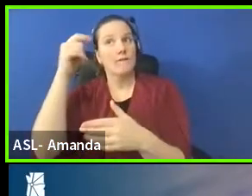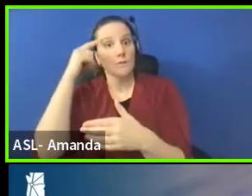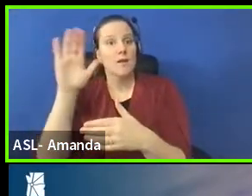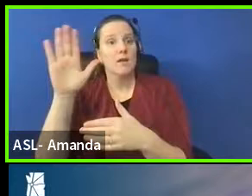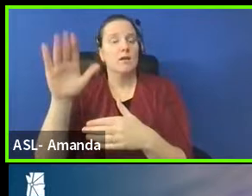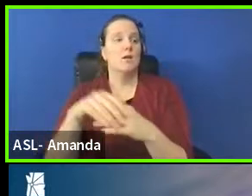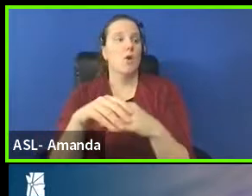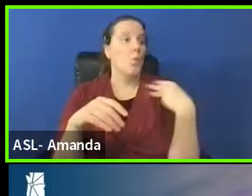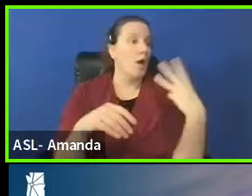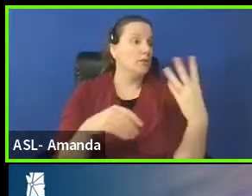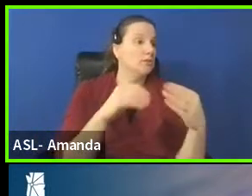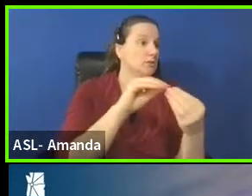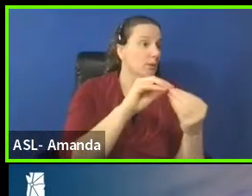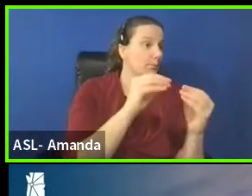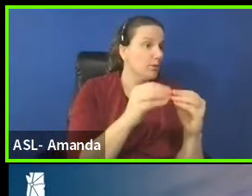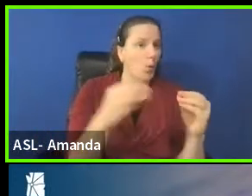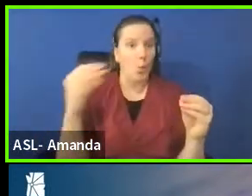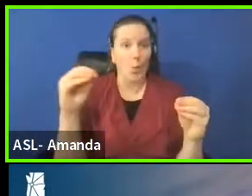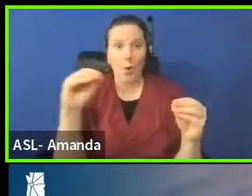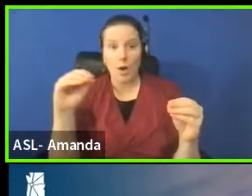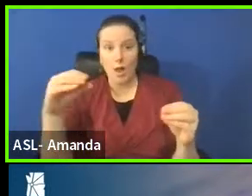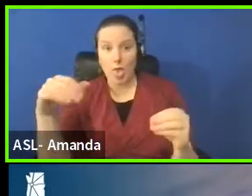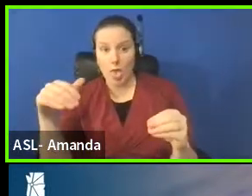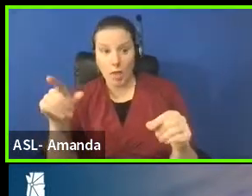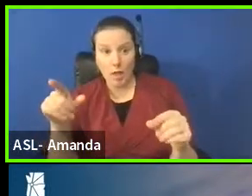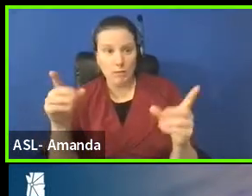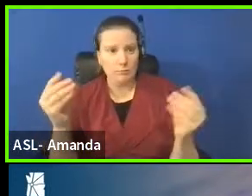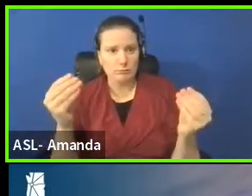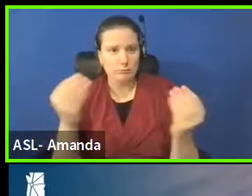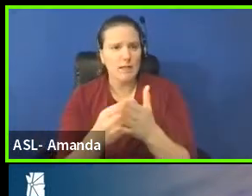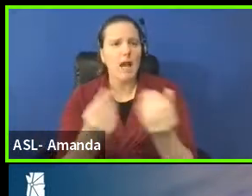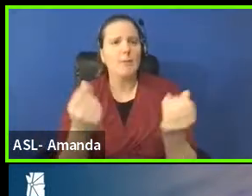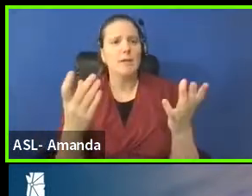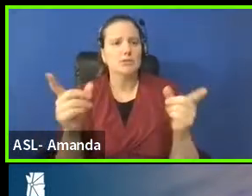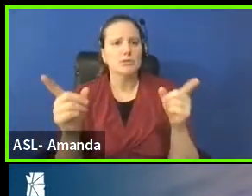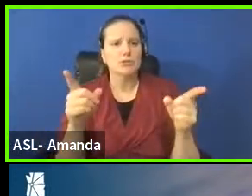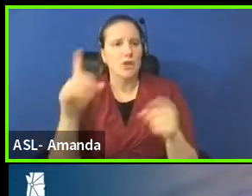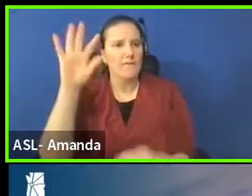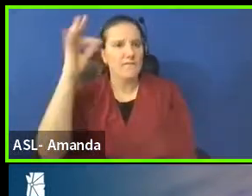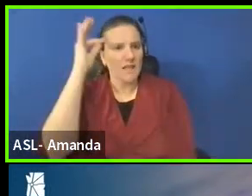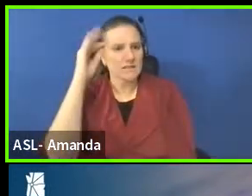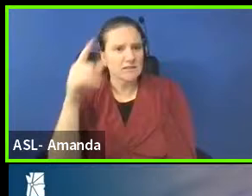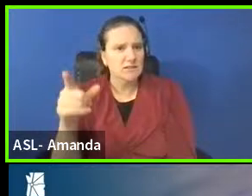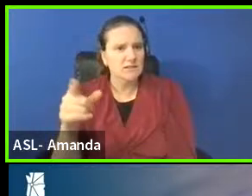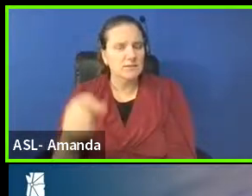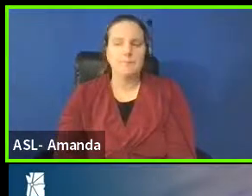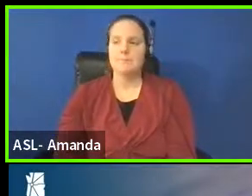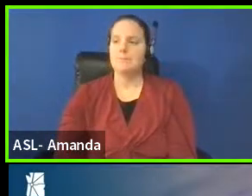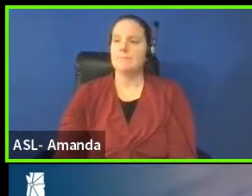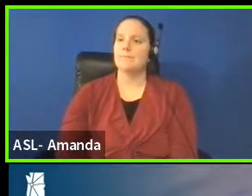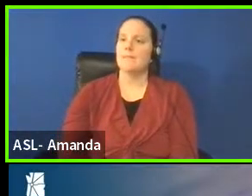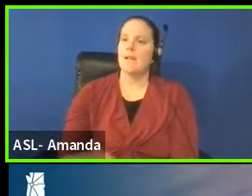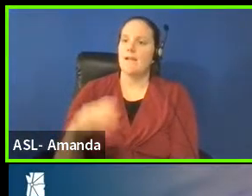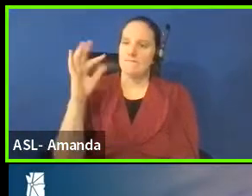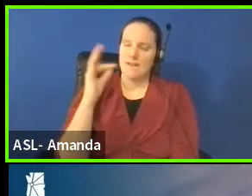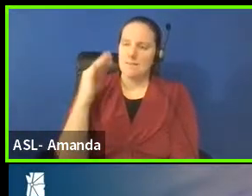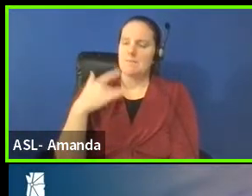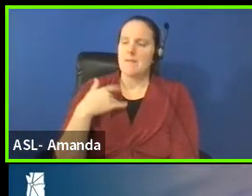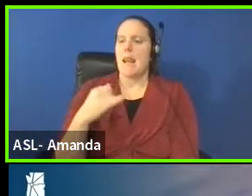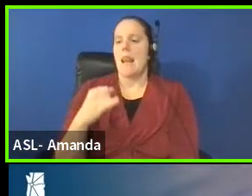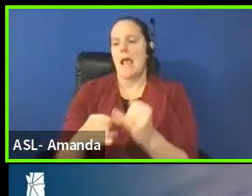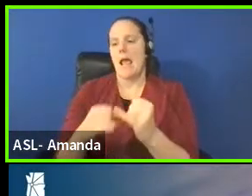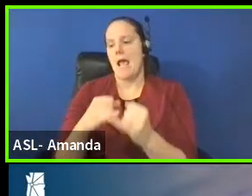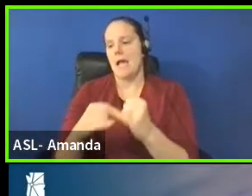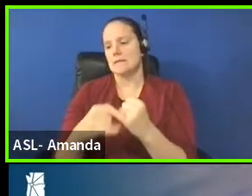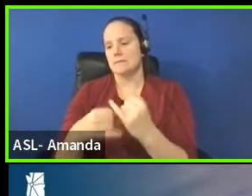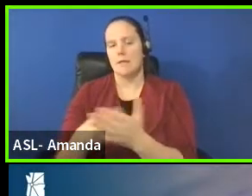but not Oregon and not the feds. No, and generally the feds are the last dollars in. They want to